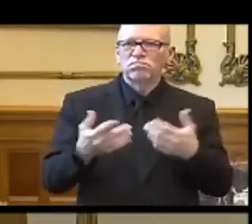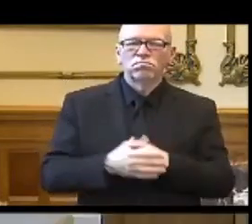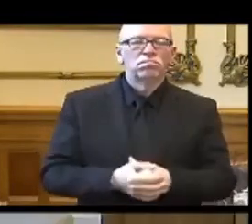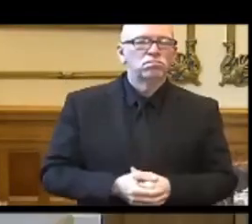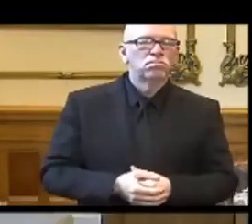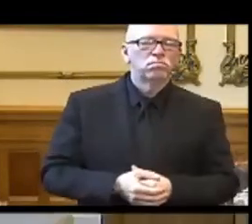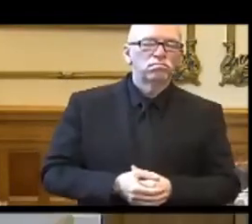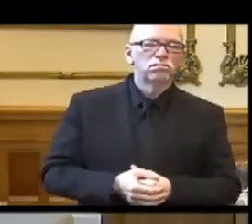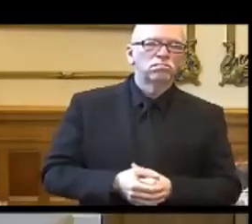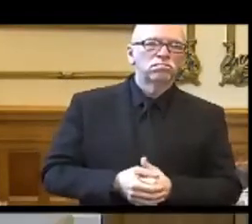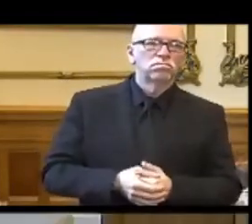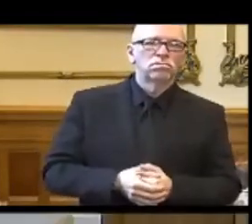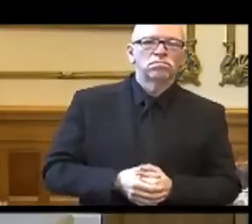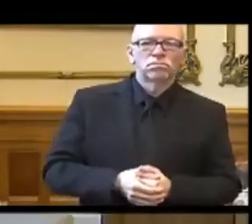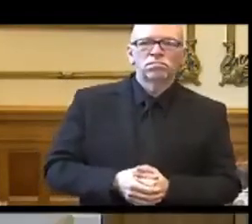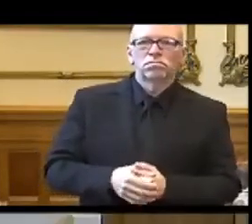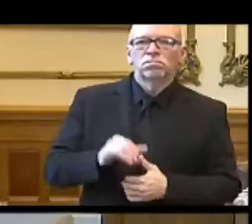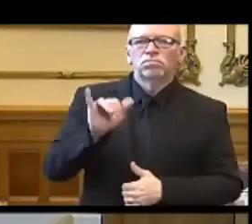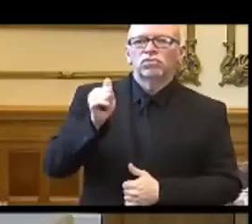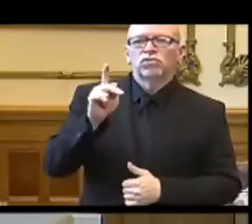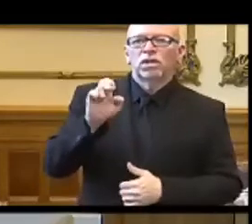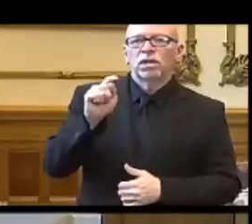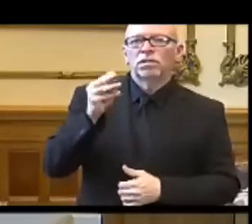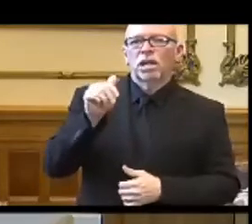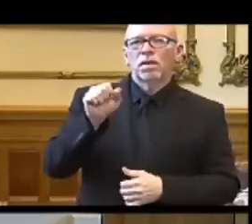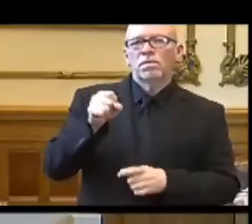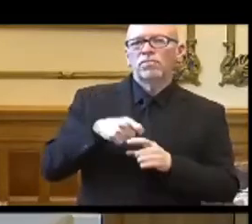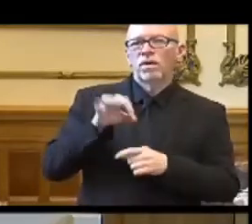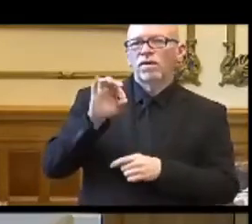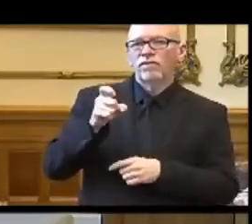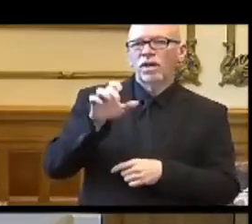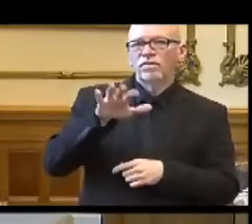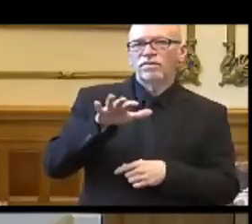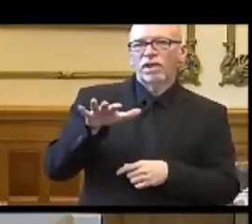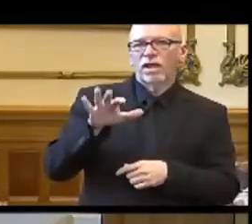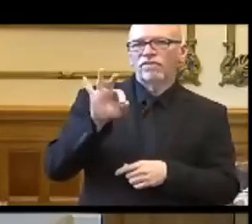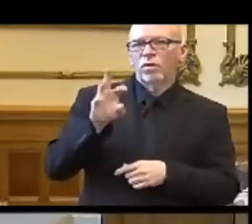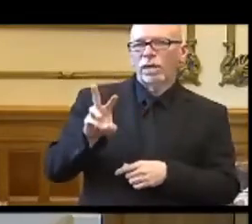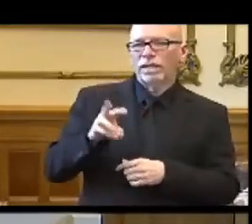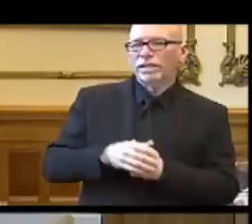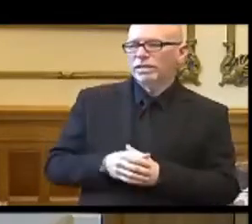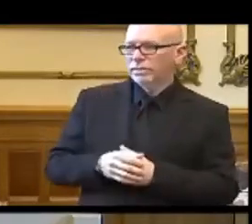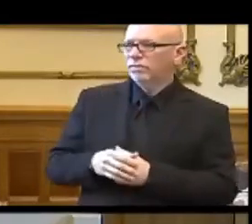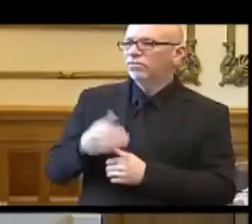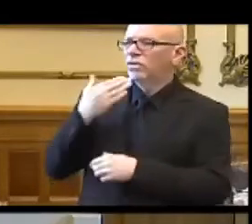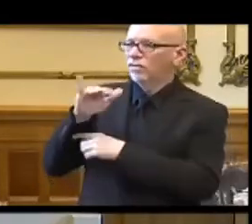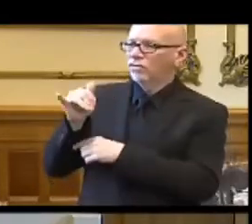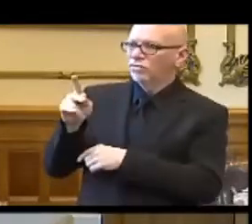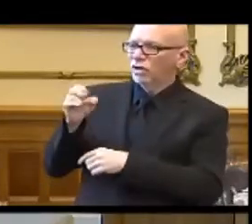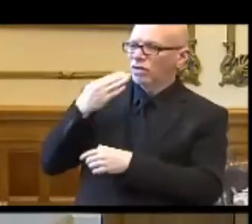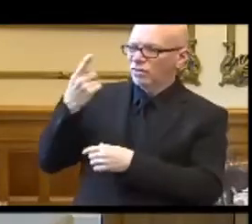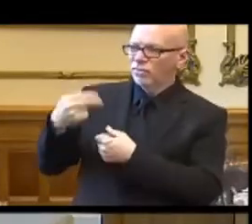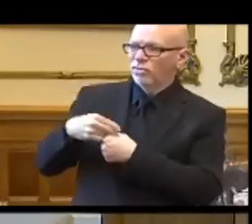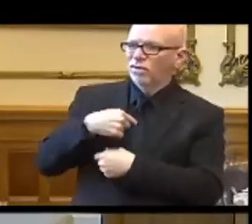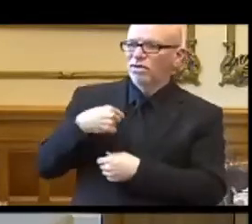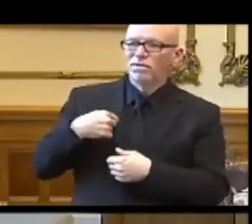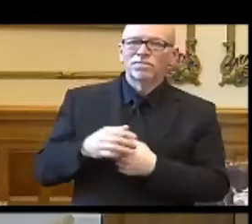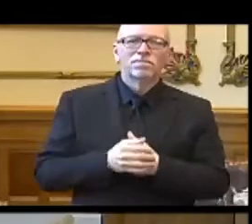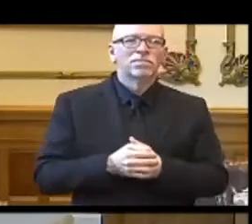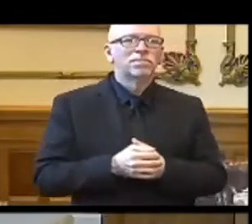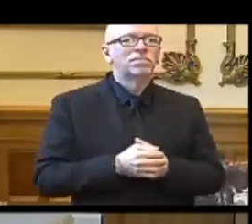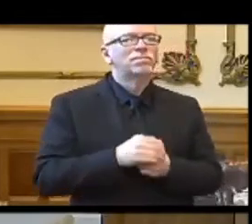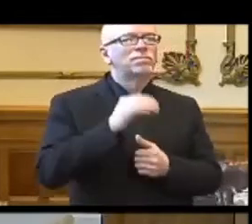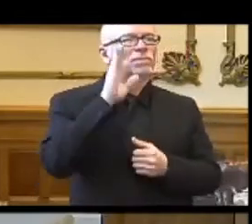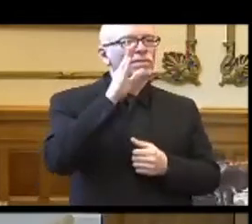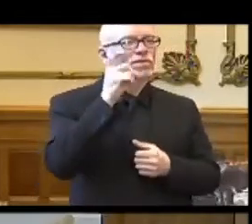Thank you. Jake Thomas, Fox 55, Fort Wayne. Good afternoon, Jake. Thanks for being with us. Hi,